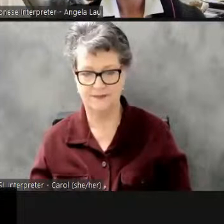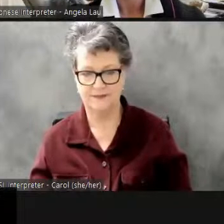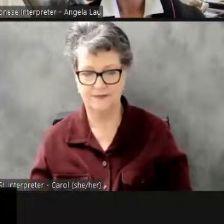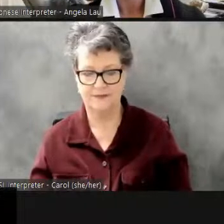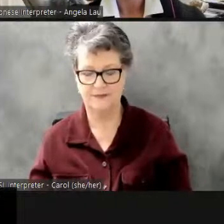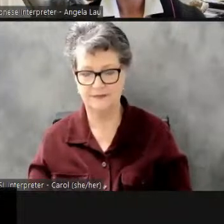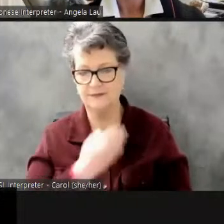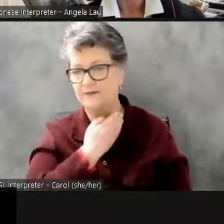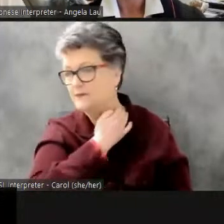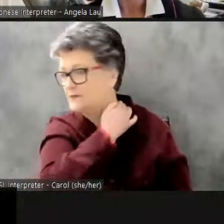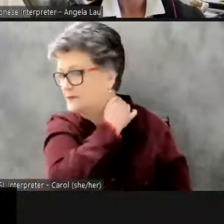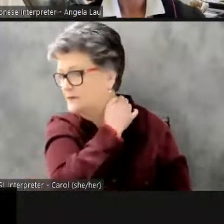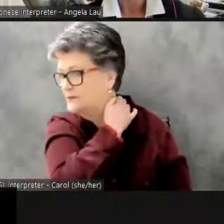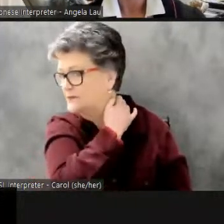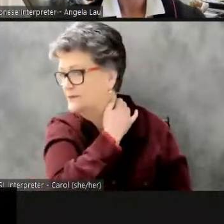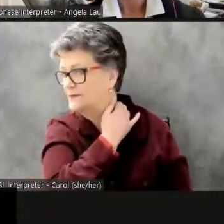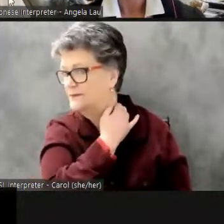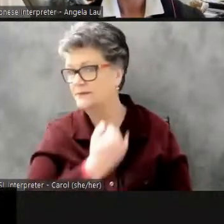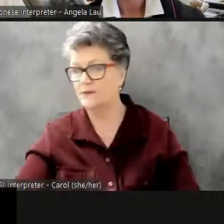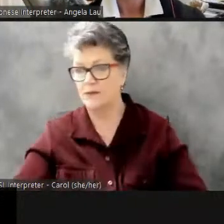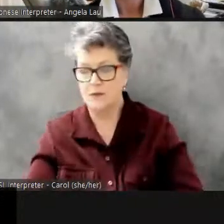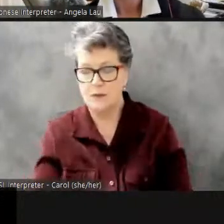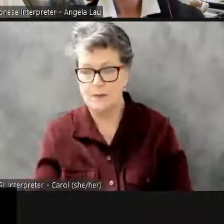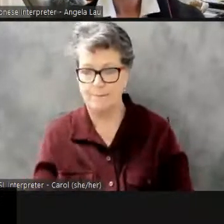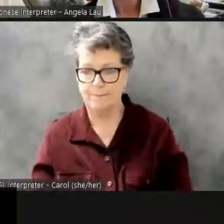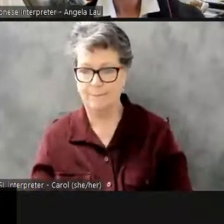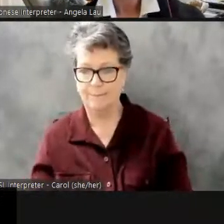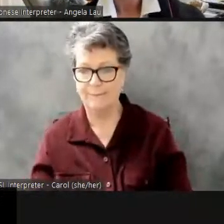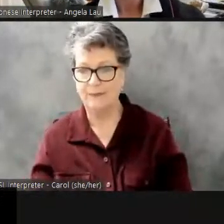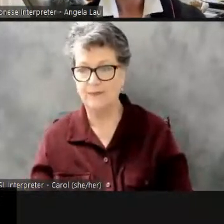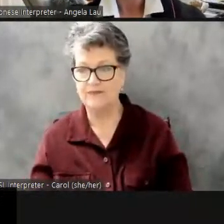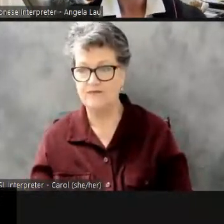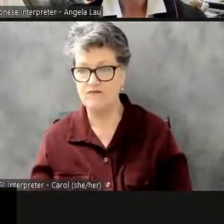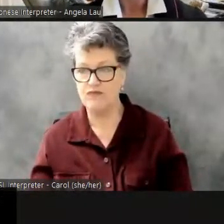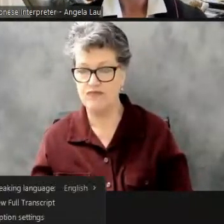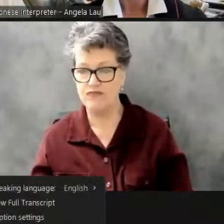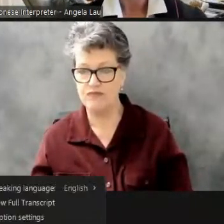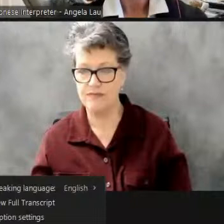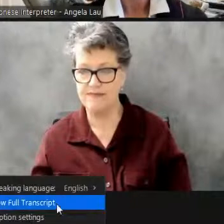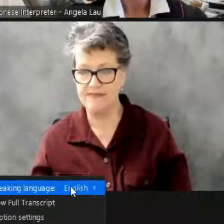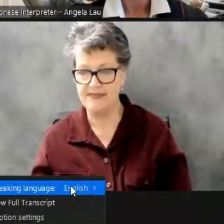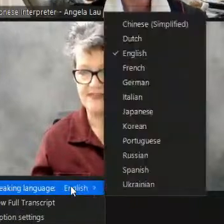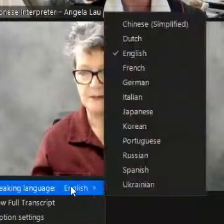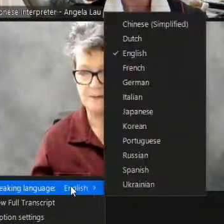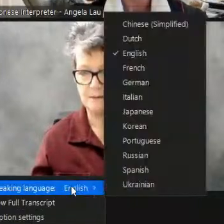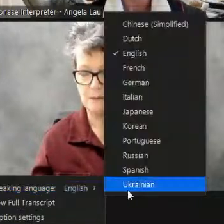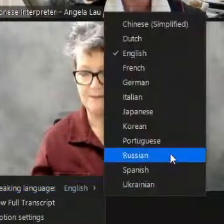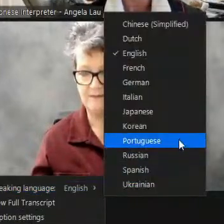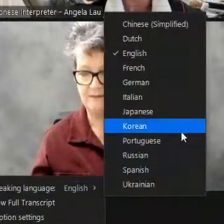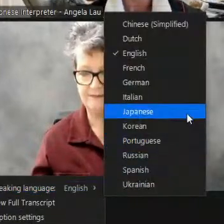un ritmo moderado, ya que el intérprete interpretará simultáneamente al otro idioma.